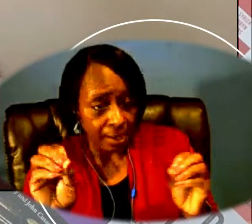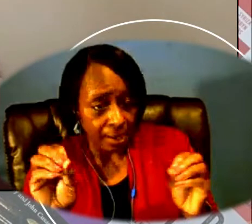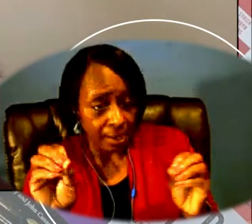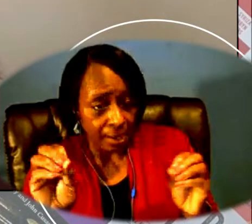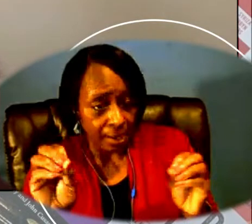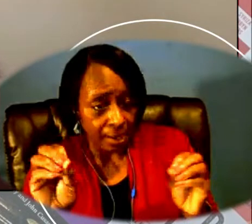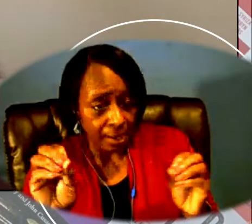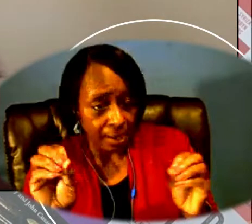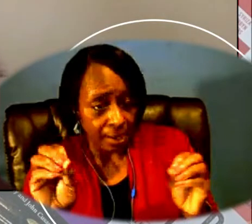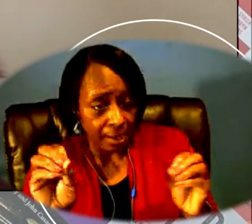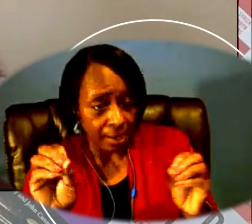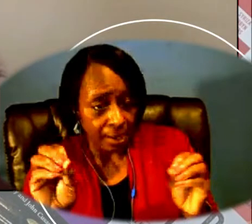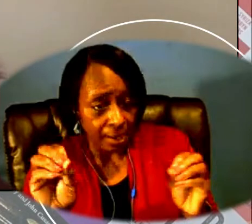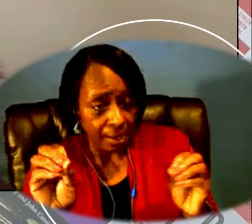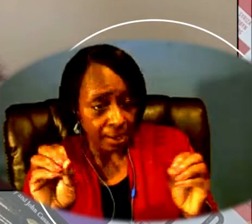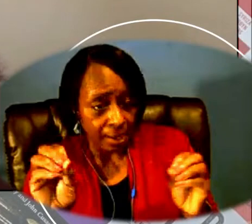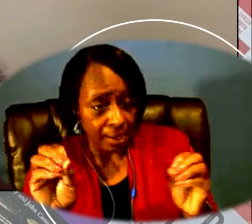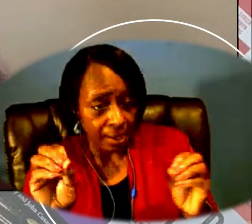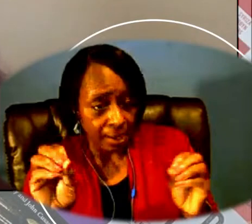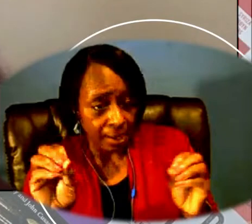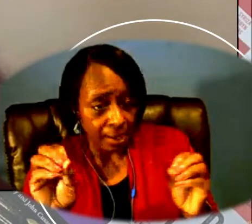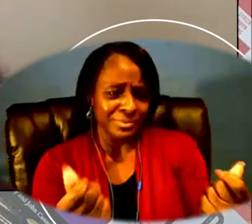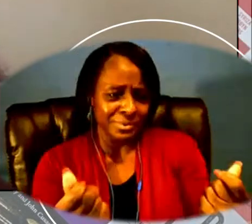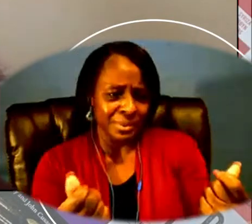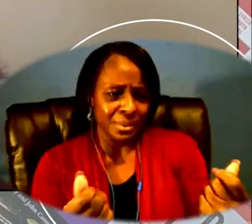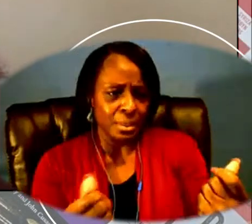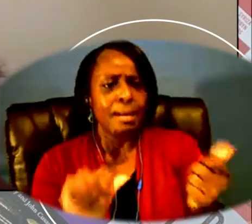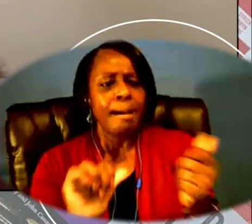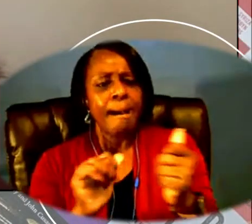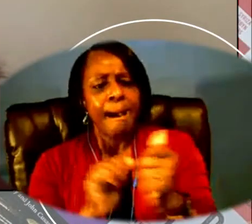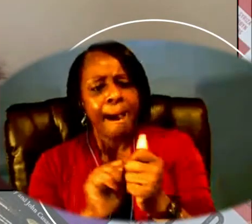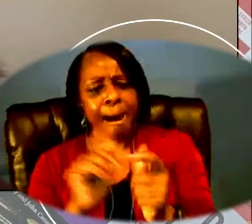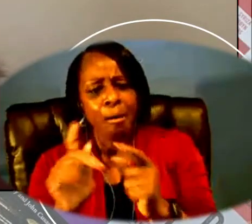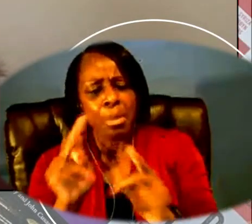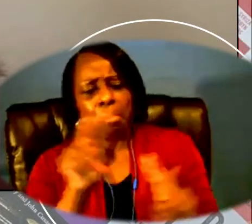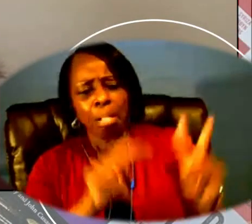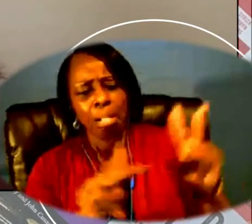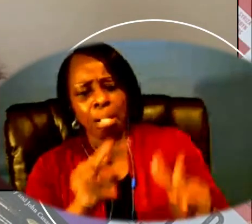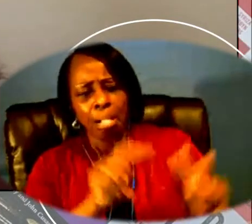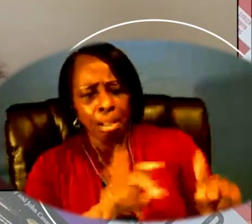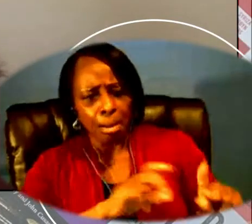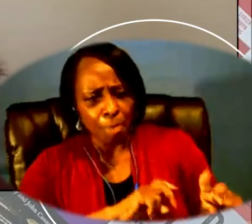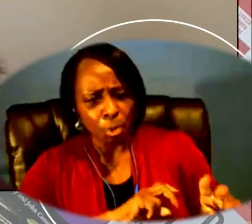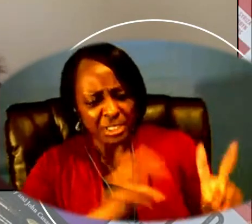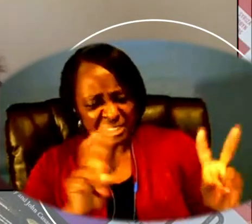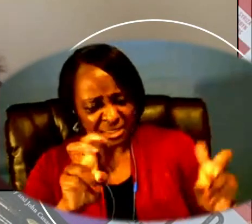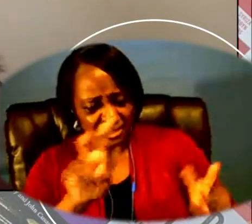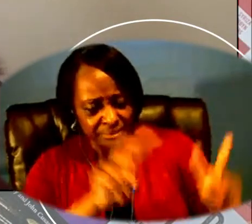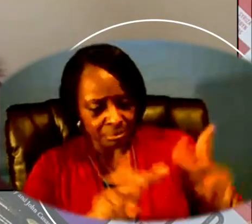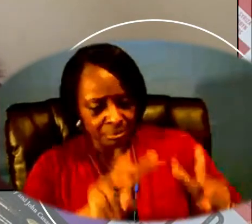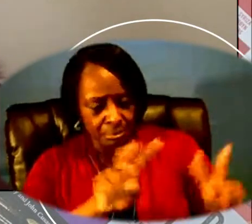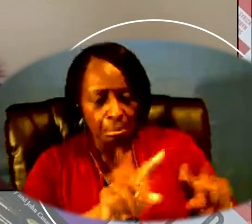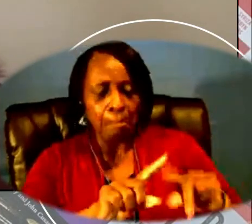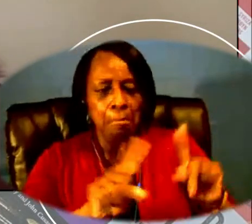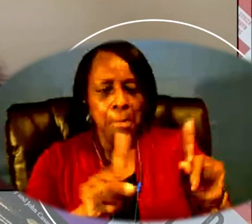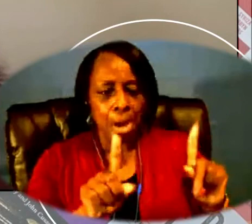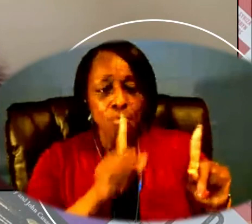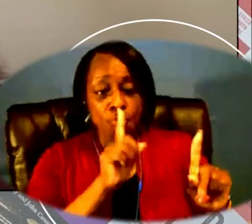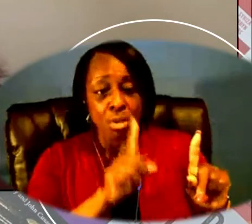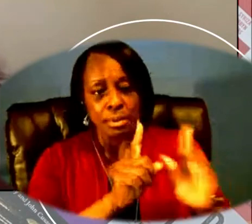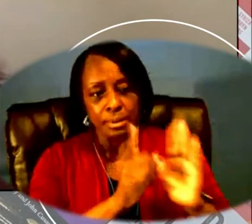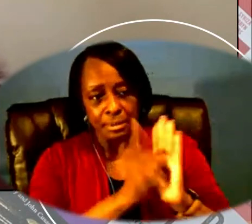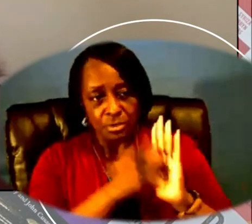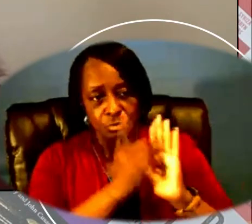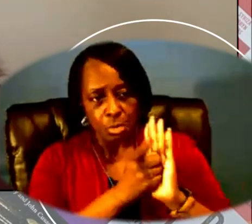prison system as well as the way people police. But I think if we, at this moment, if